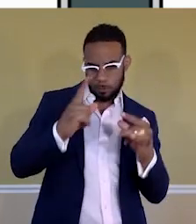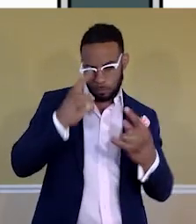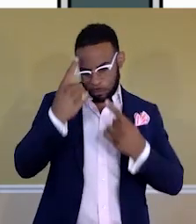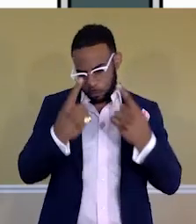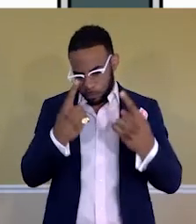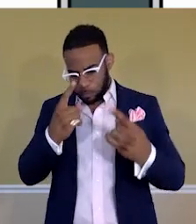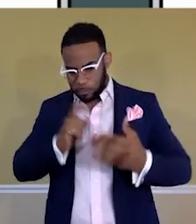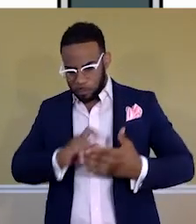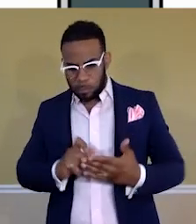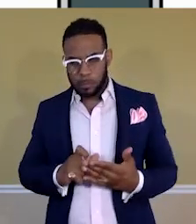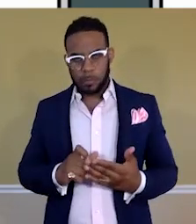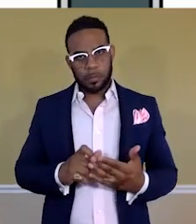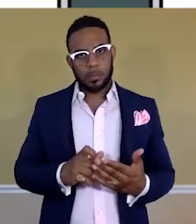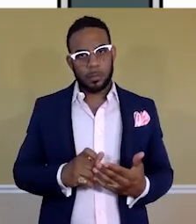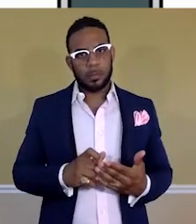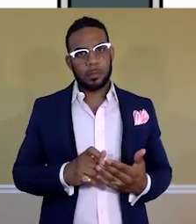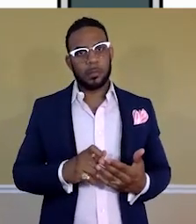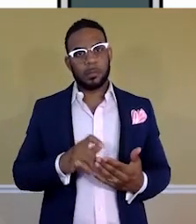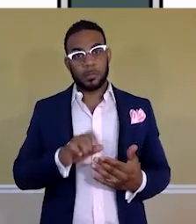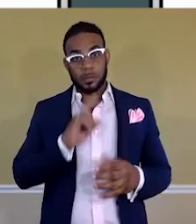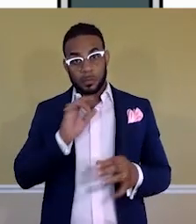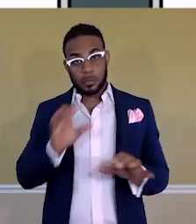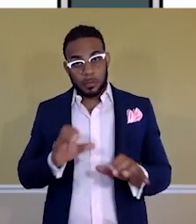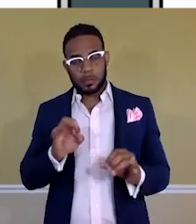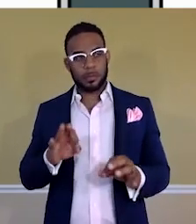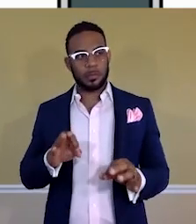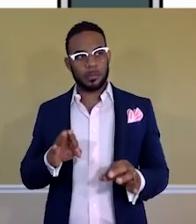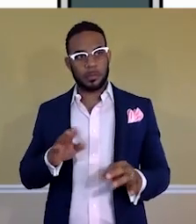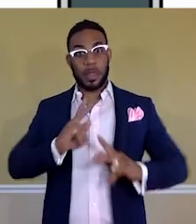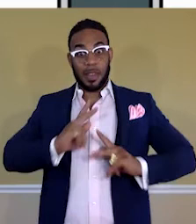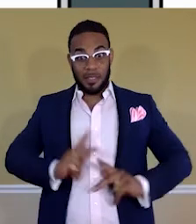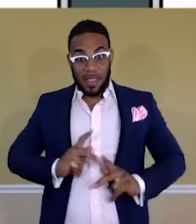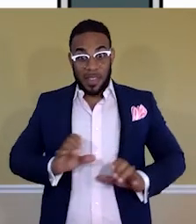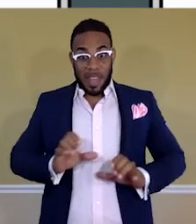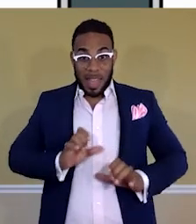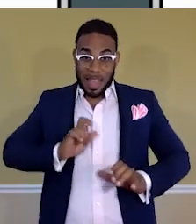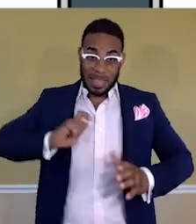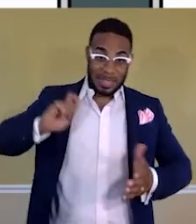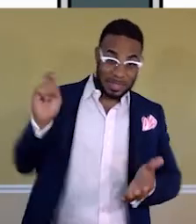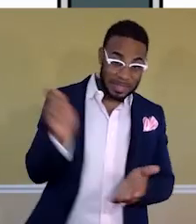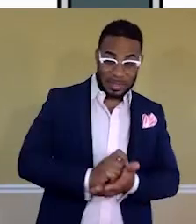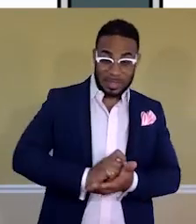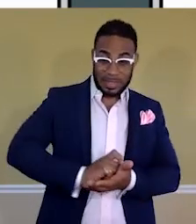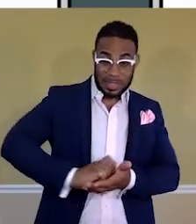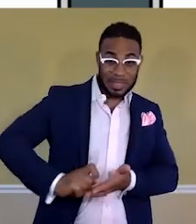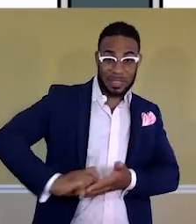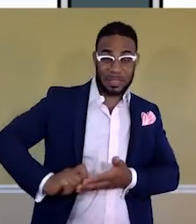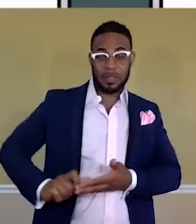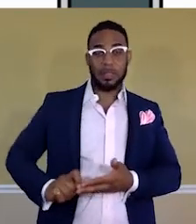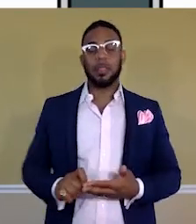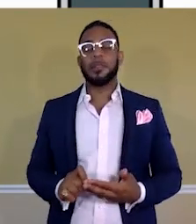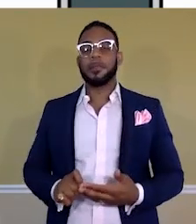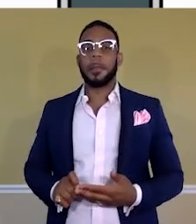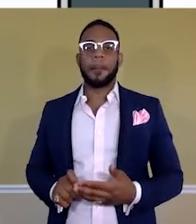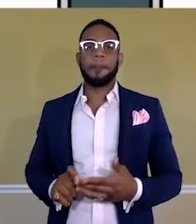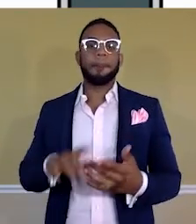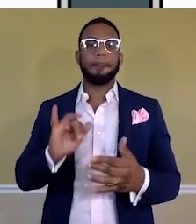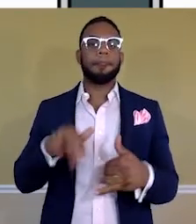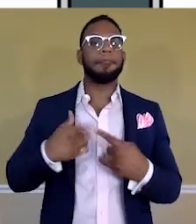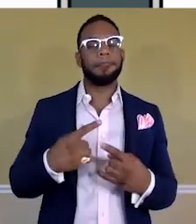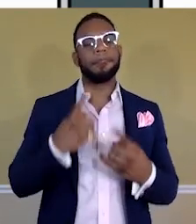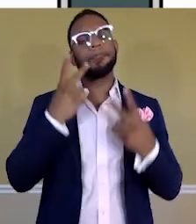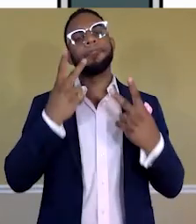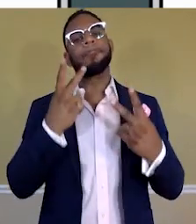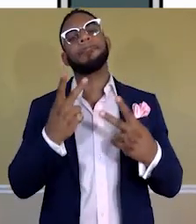thoughts. That action of physical action of using your hand to write things down has been